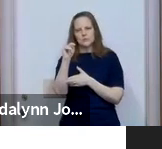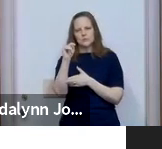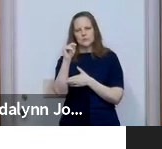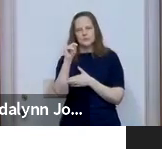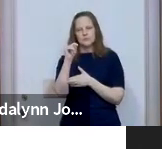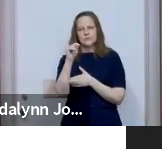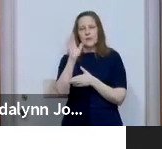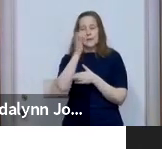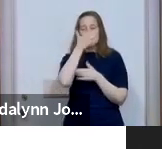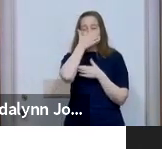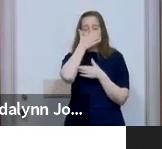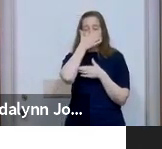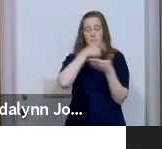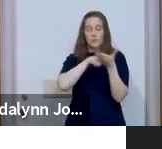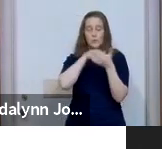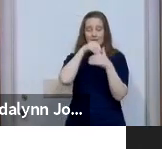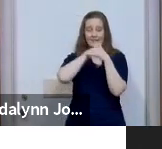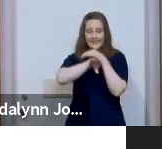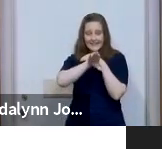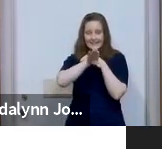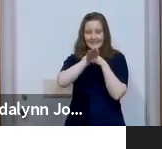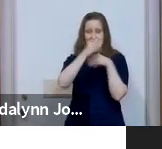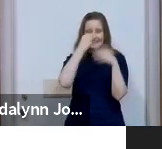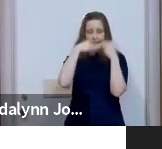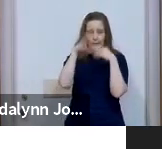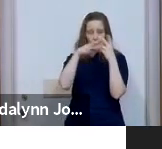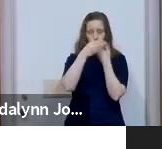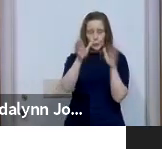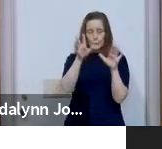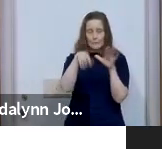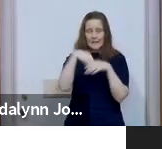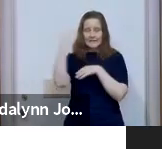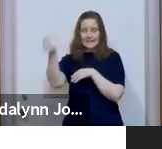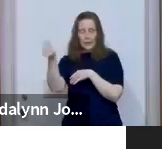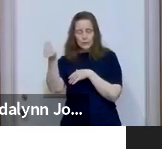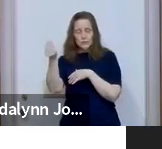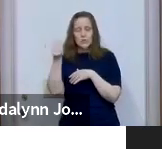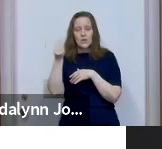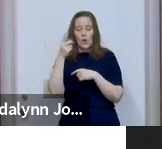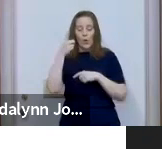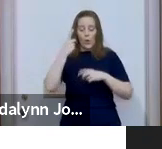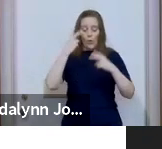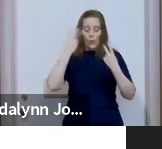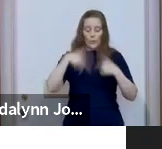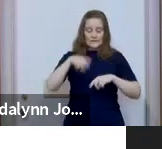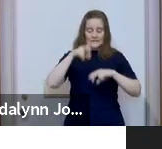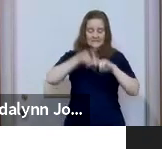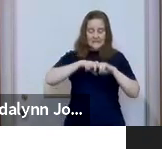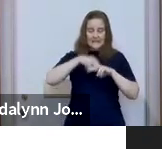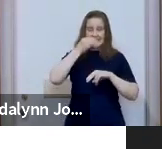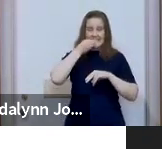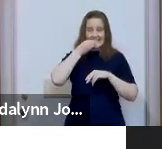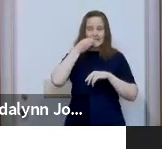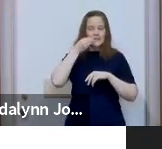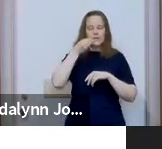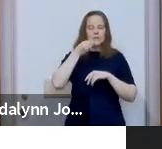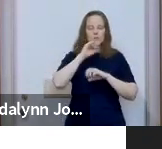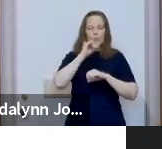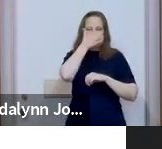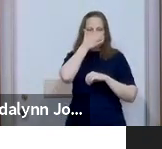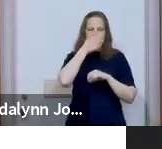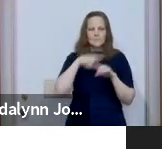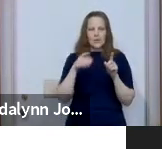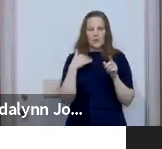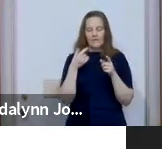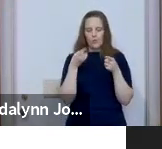are required as you enter and exit the dining facility, but not when you're eating, sitting at your table. We'll have some one-way traffic patterns. You